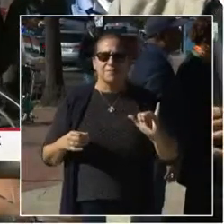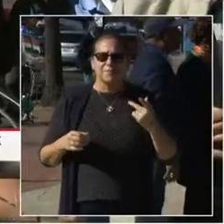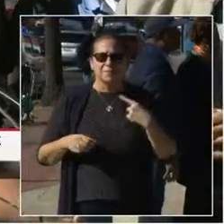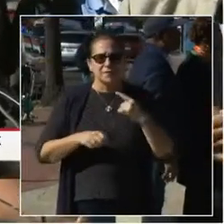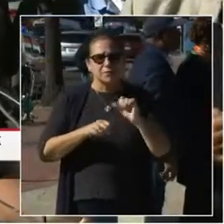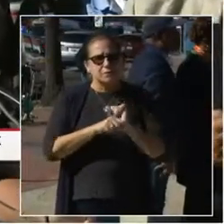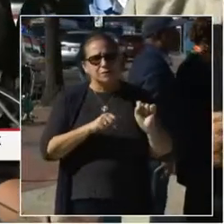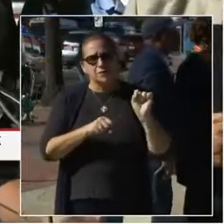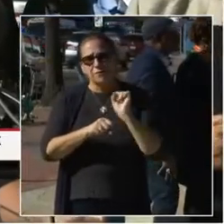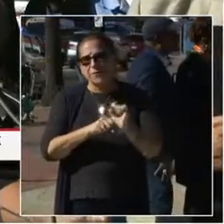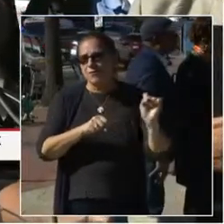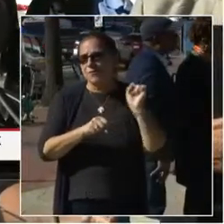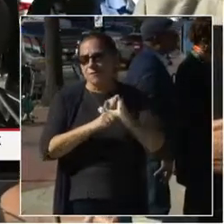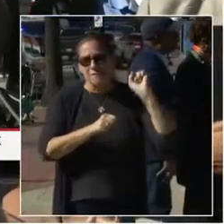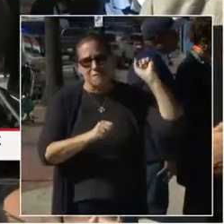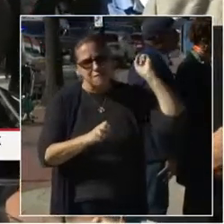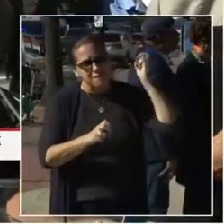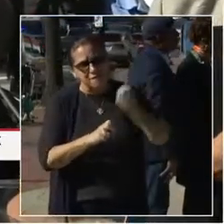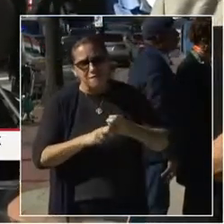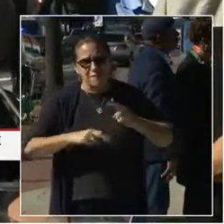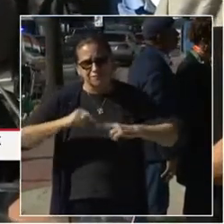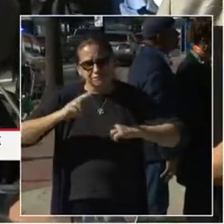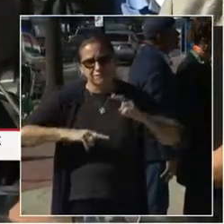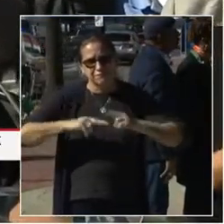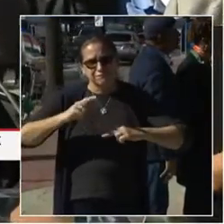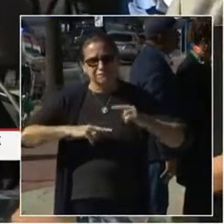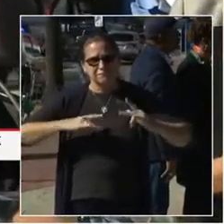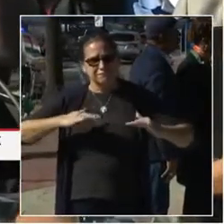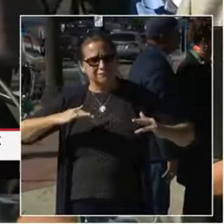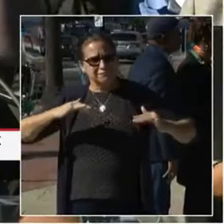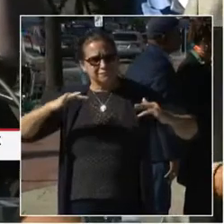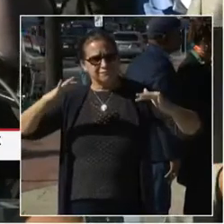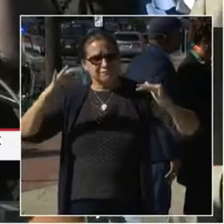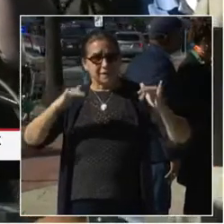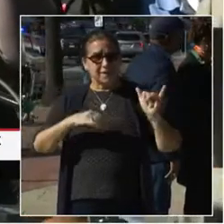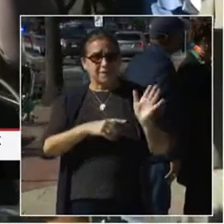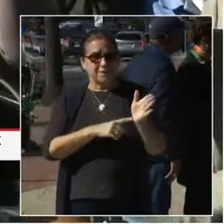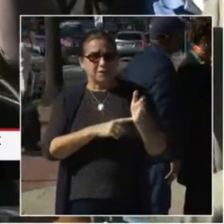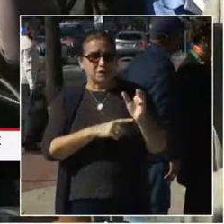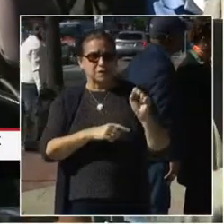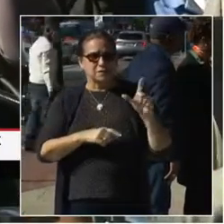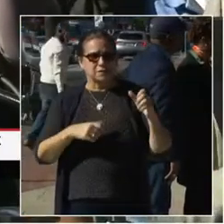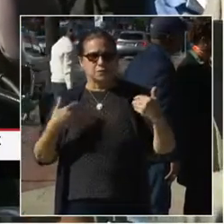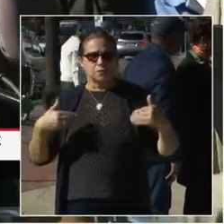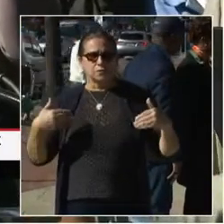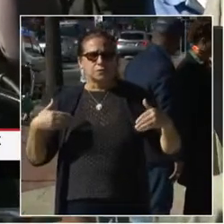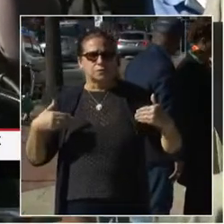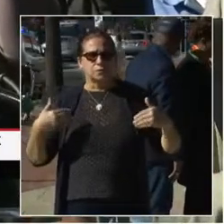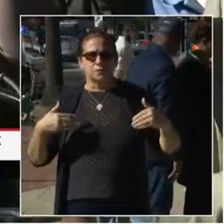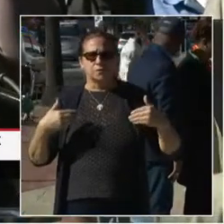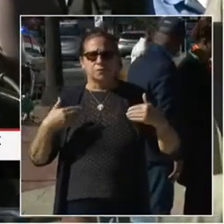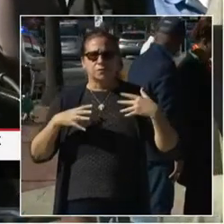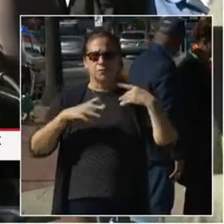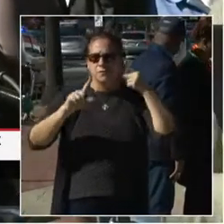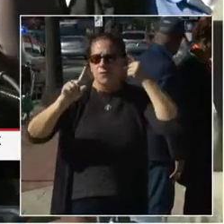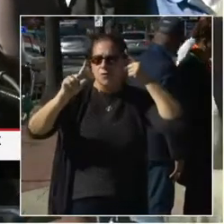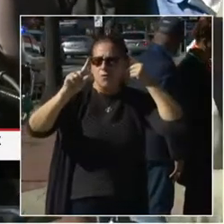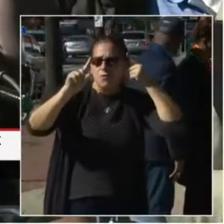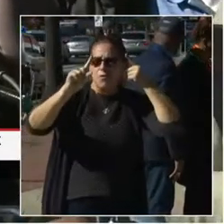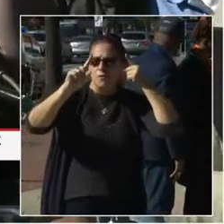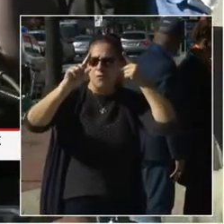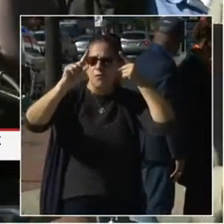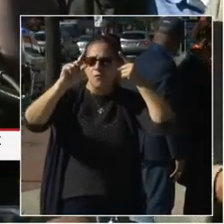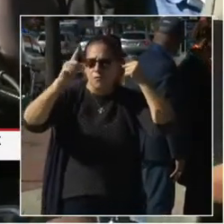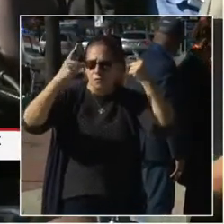this restaurant. Fishscale was a passion and a dream and a calling that was given to my brother